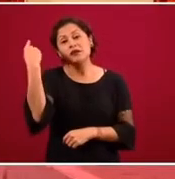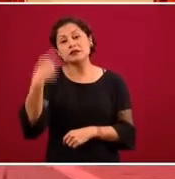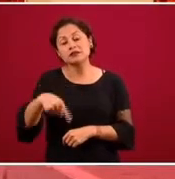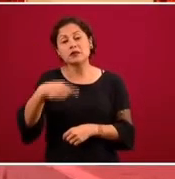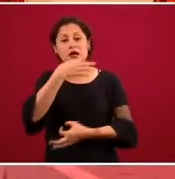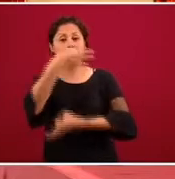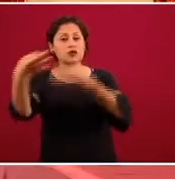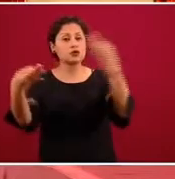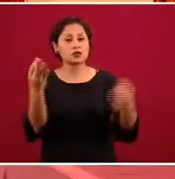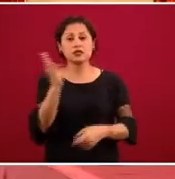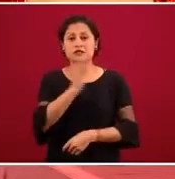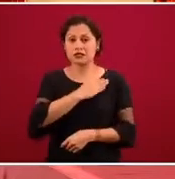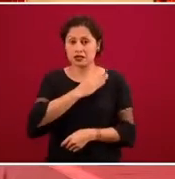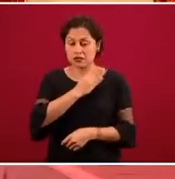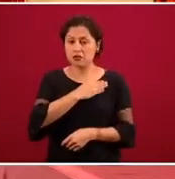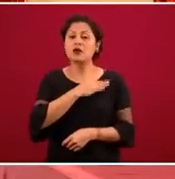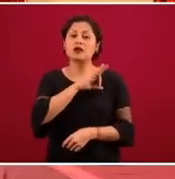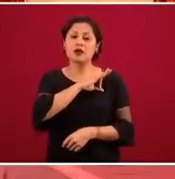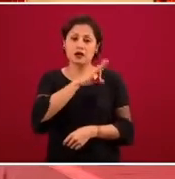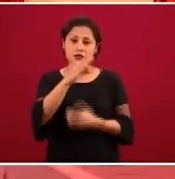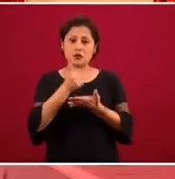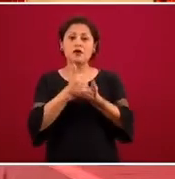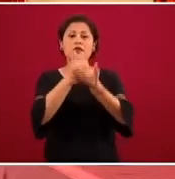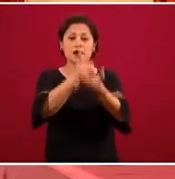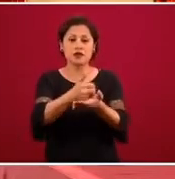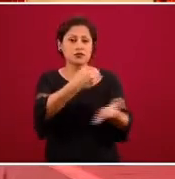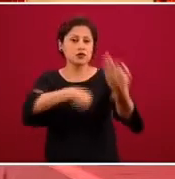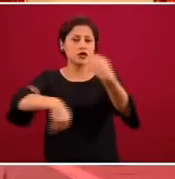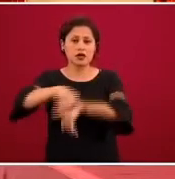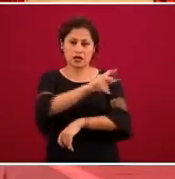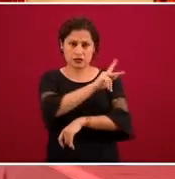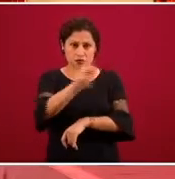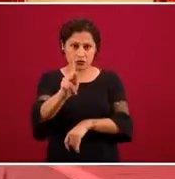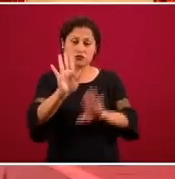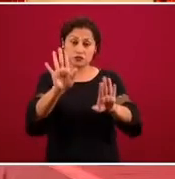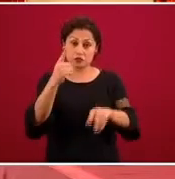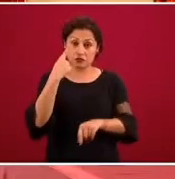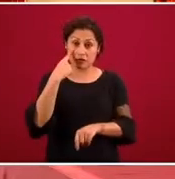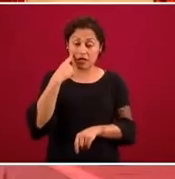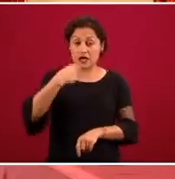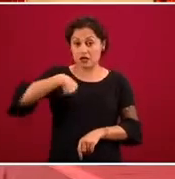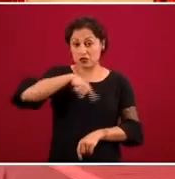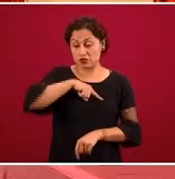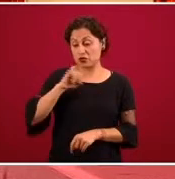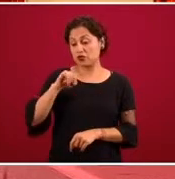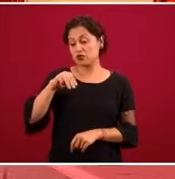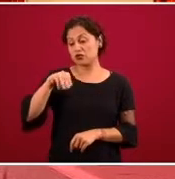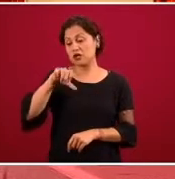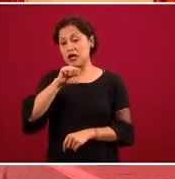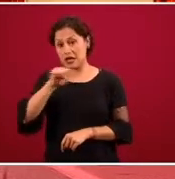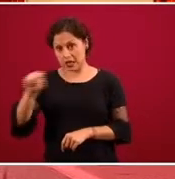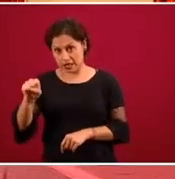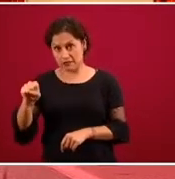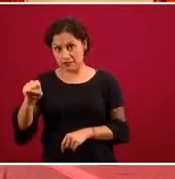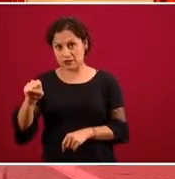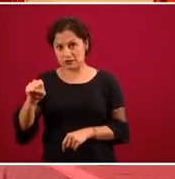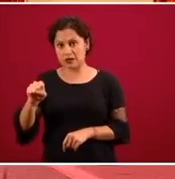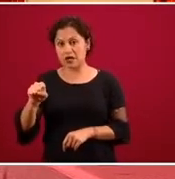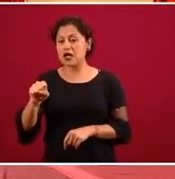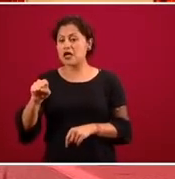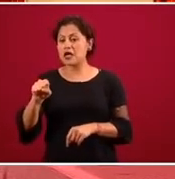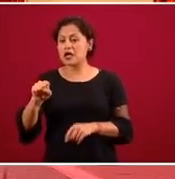and also just to bring you tranquility, to know that IMSS are with you. We are with you. The